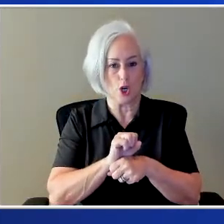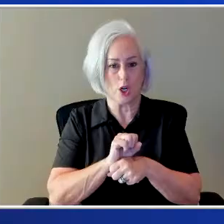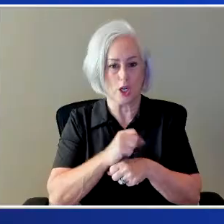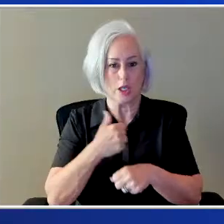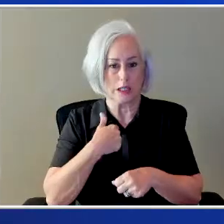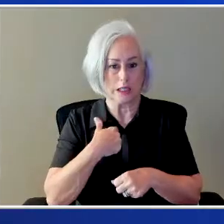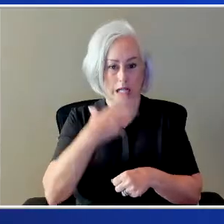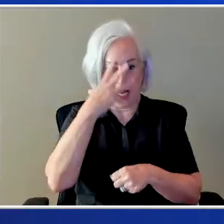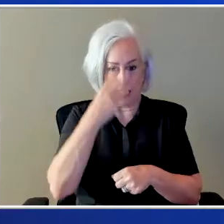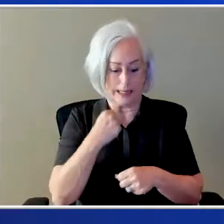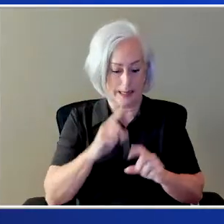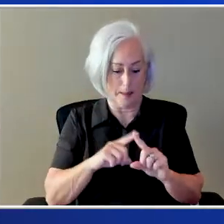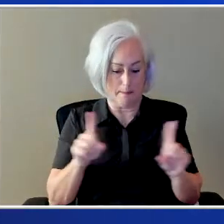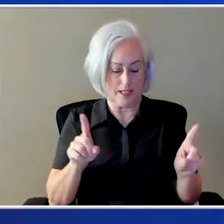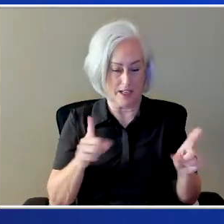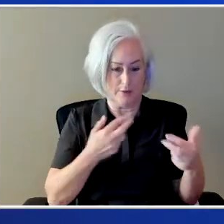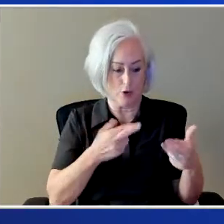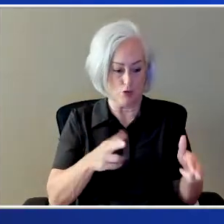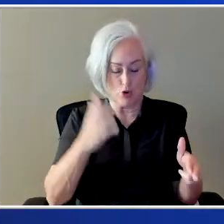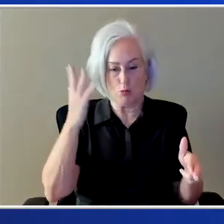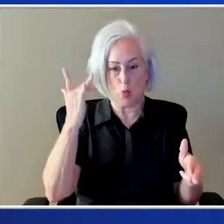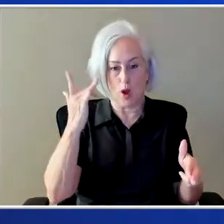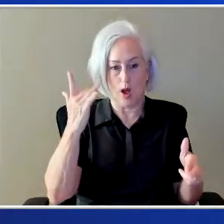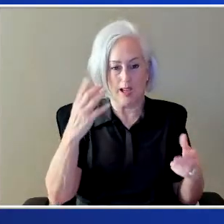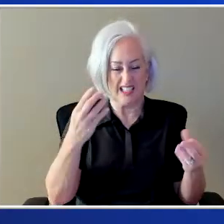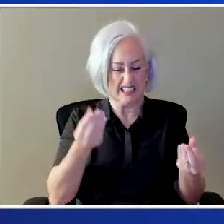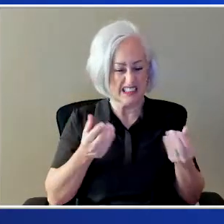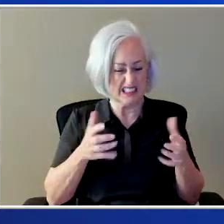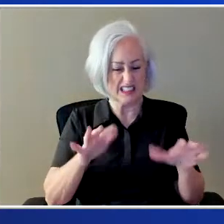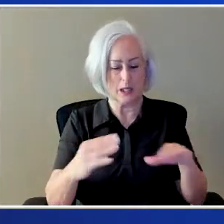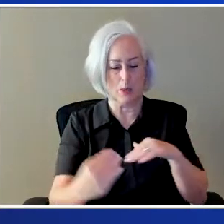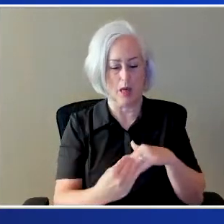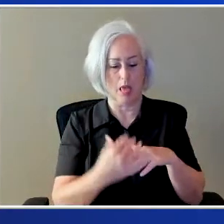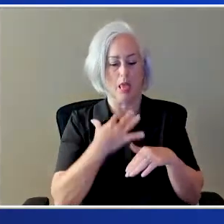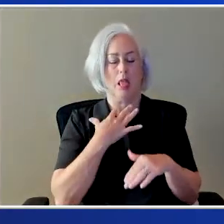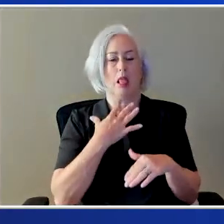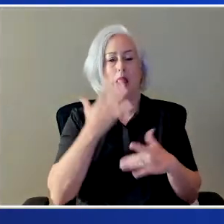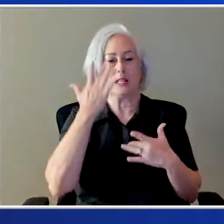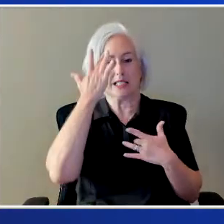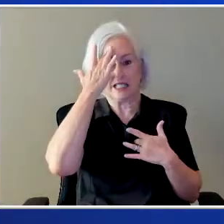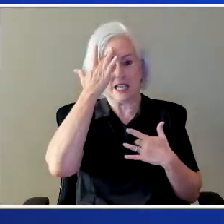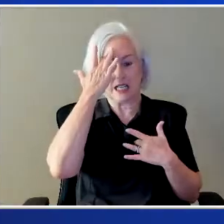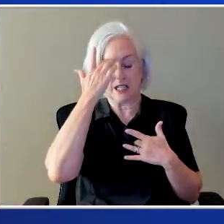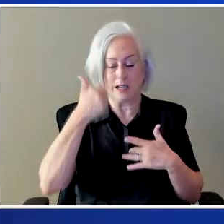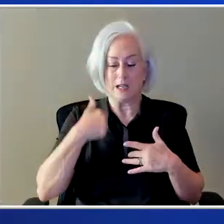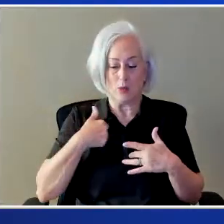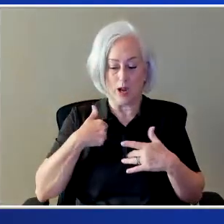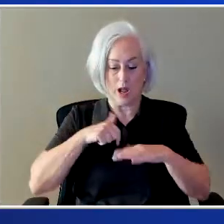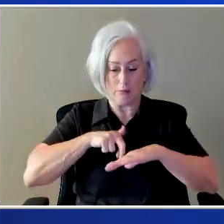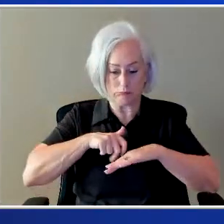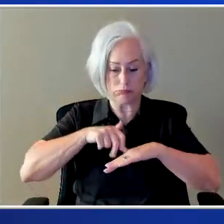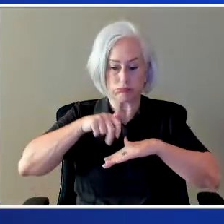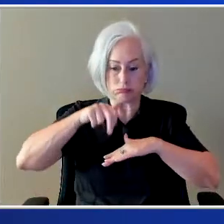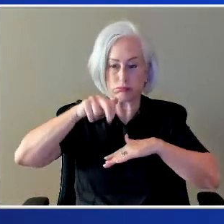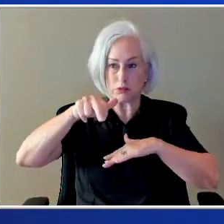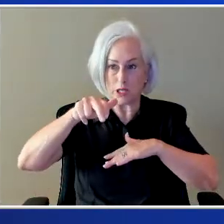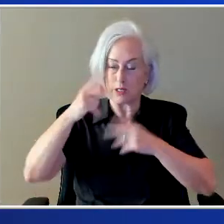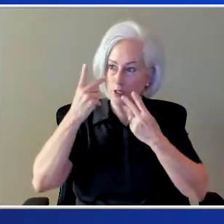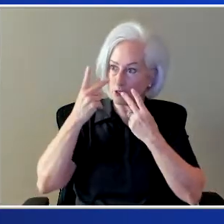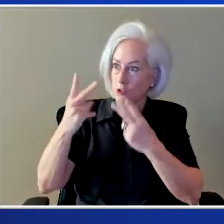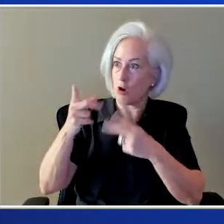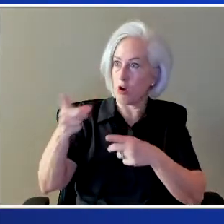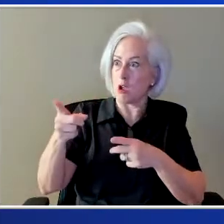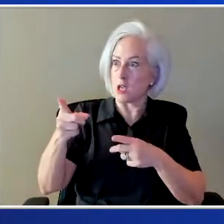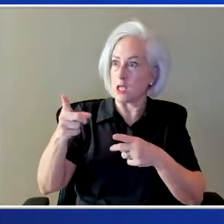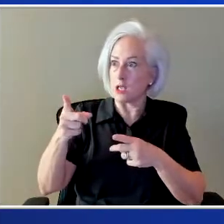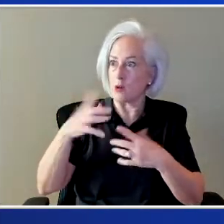didn't want to get sick. And when I came upstairs, I found that he'd been up all night suffering like that and didn't want to wake me because he knew I had to work.